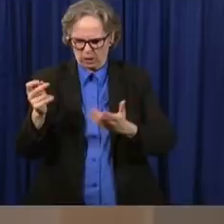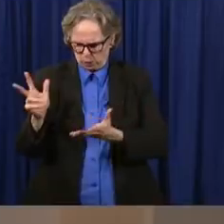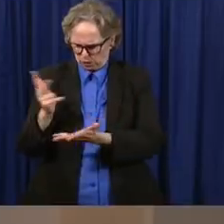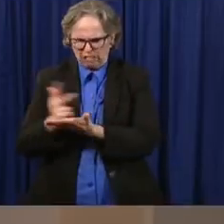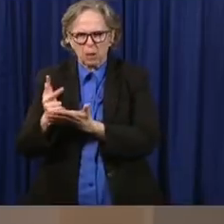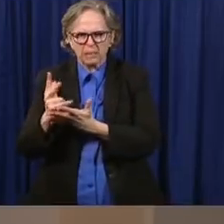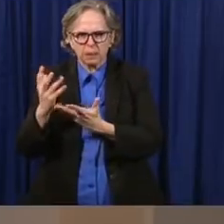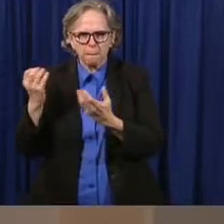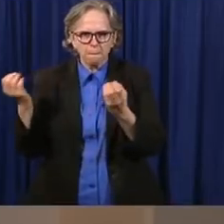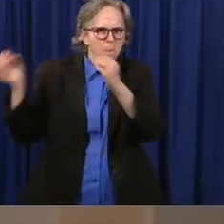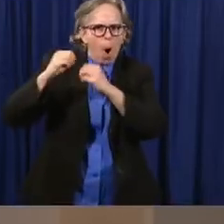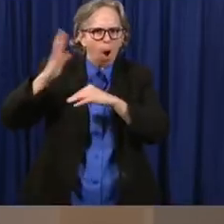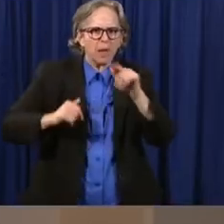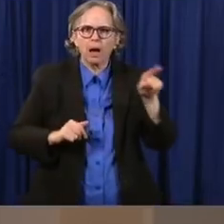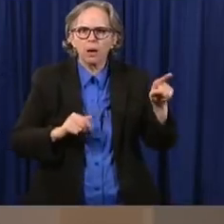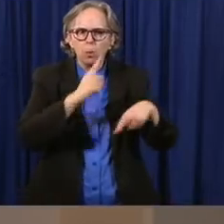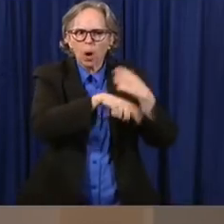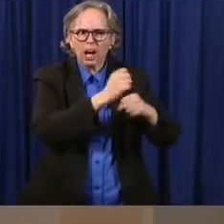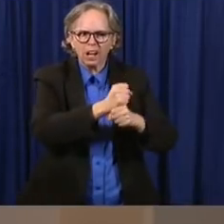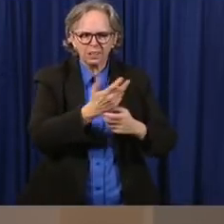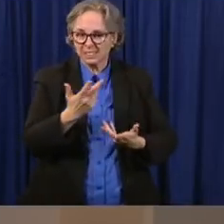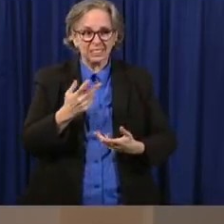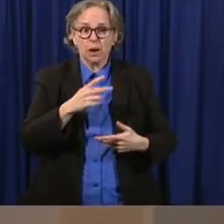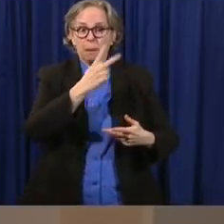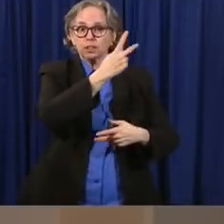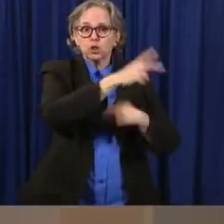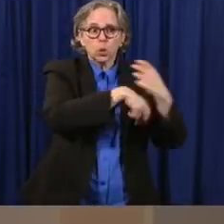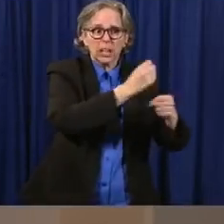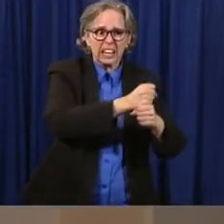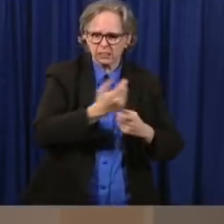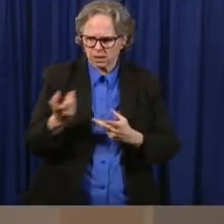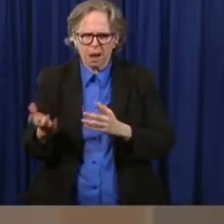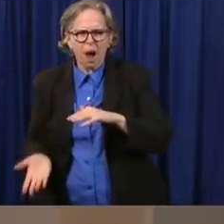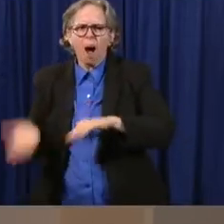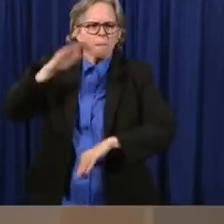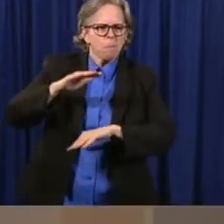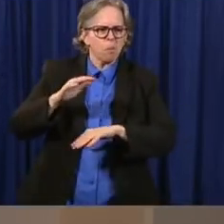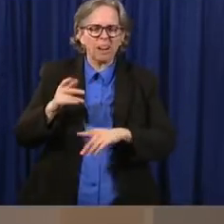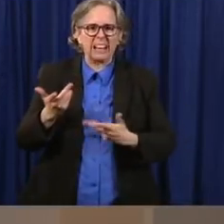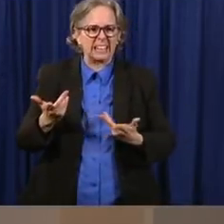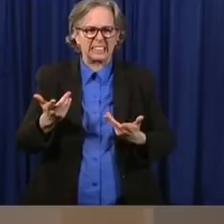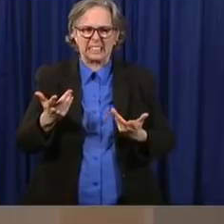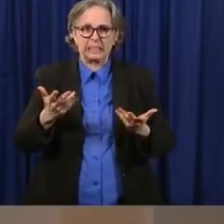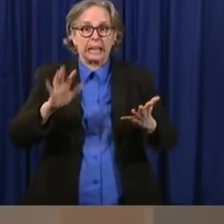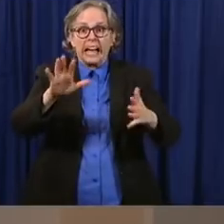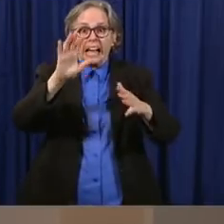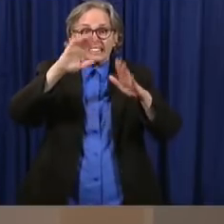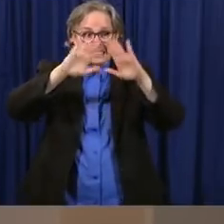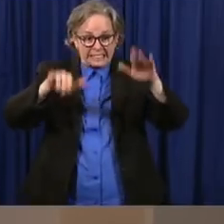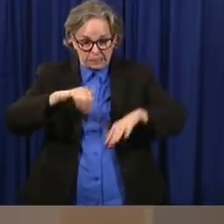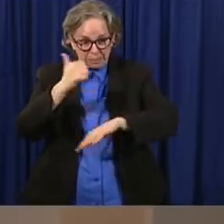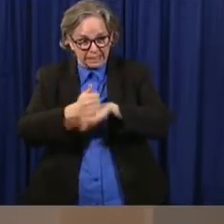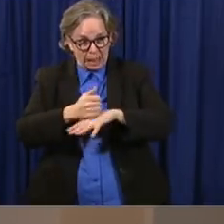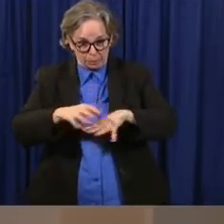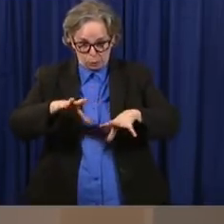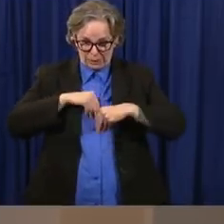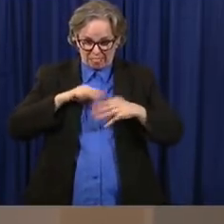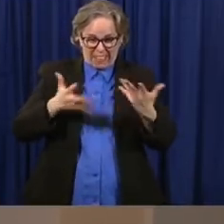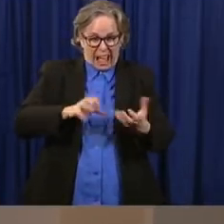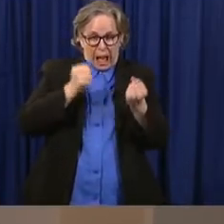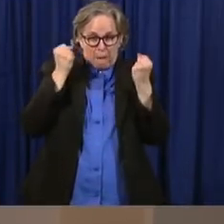see over the course of years. And the system just wasn't built for that. And so we're trying to build a system while serving people all at the same